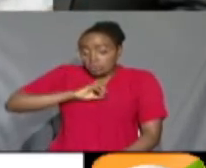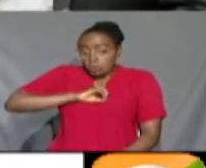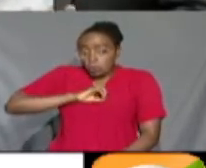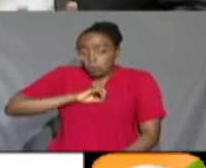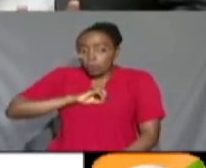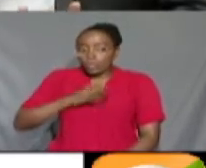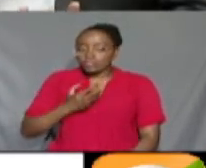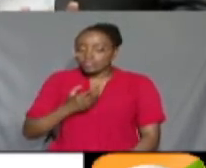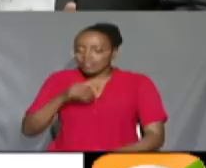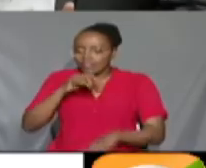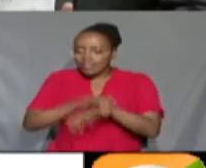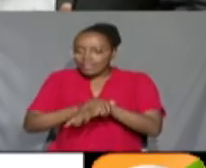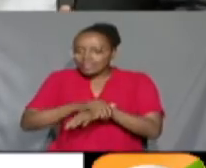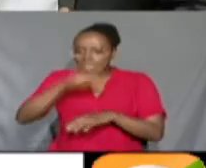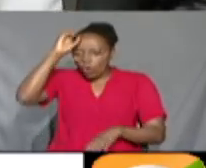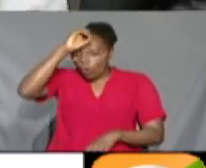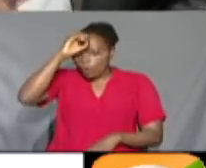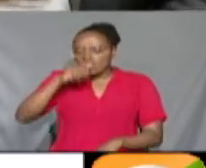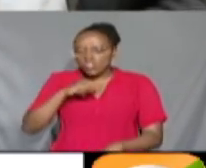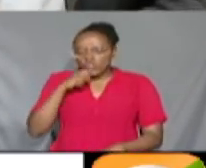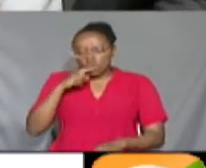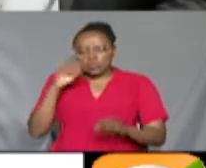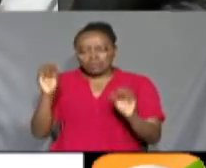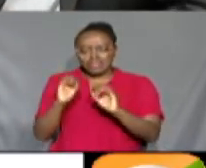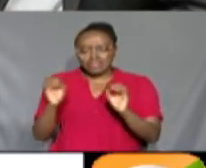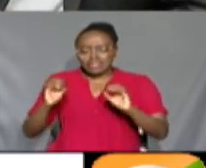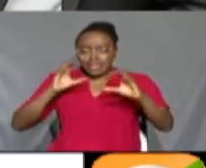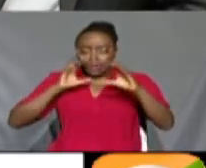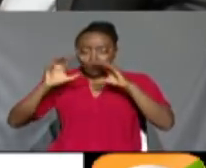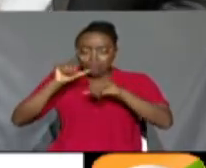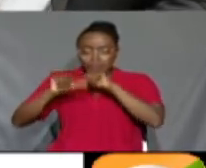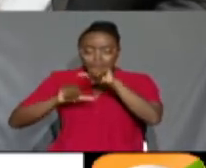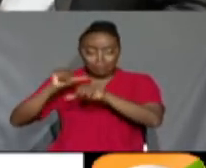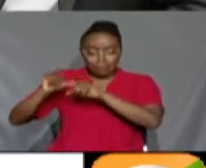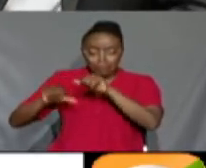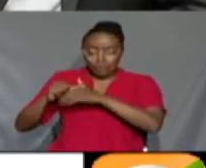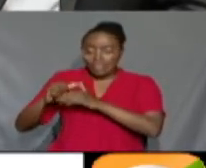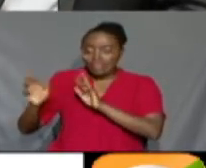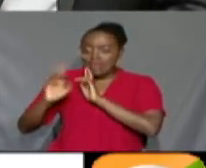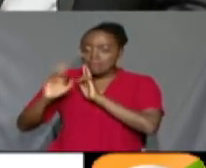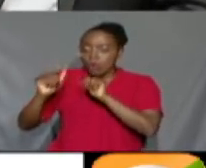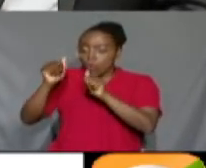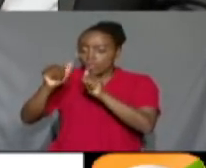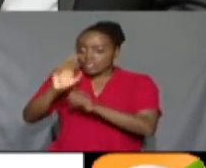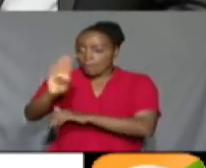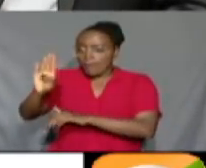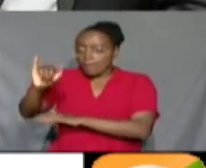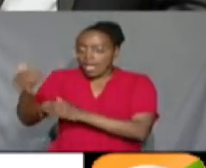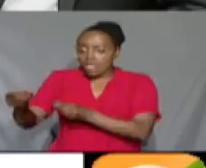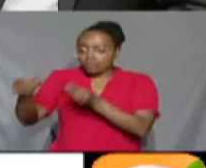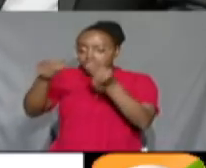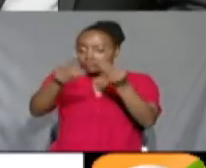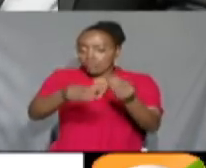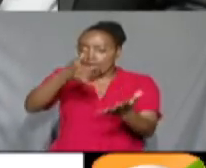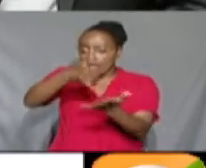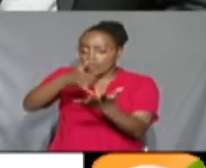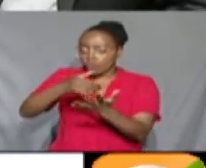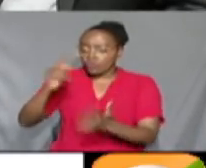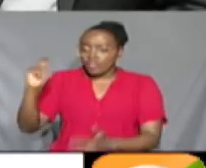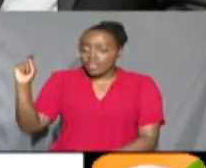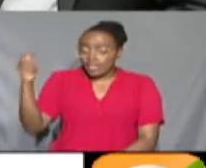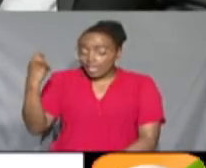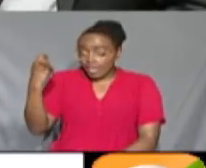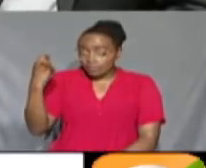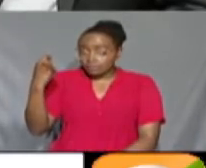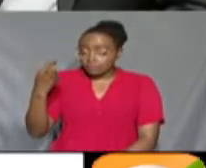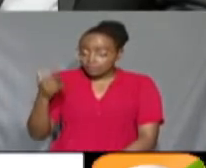not collection of views per se. It's a conversation on the report that was brought by the BBI, engaging Kenyans